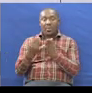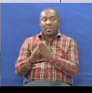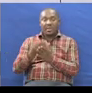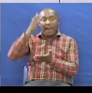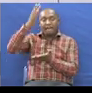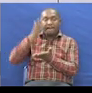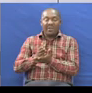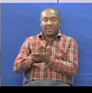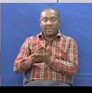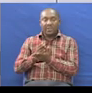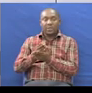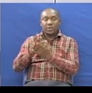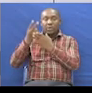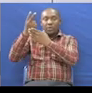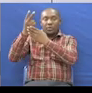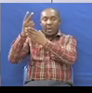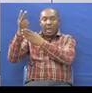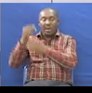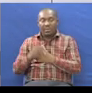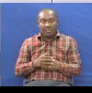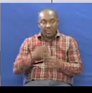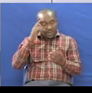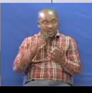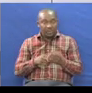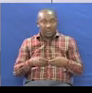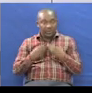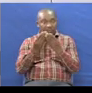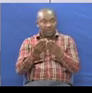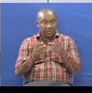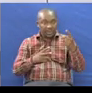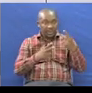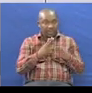solving the other one. Let's say you are given, solve the equation,